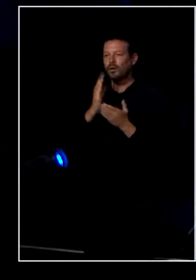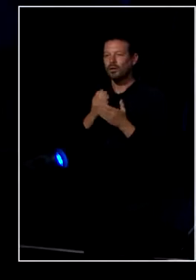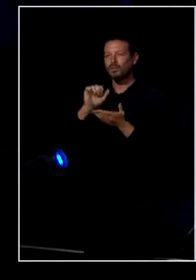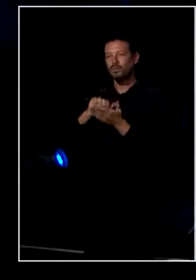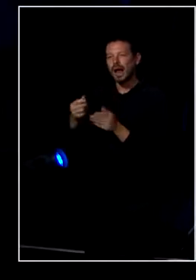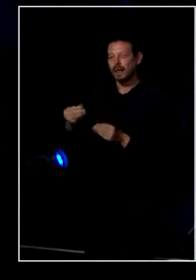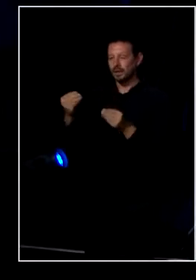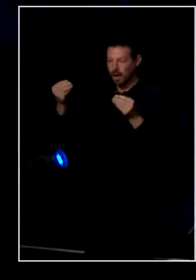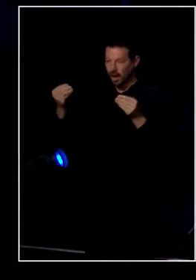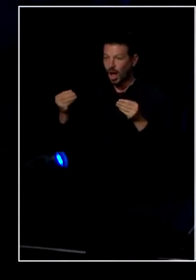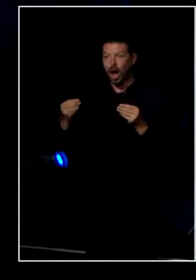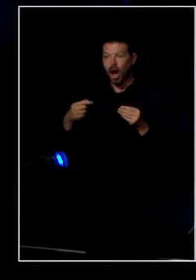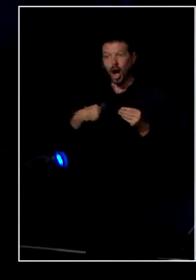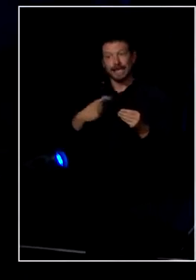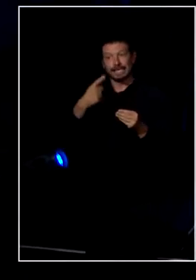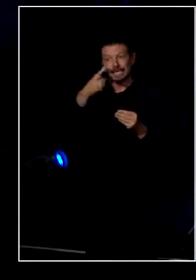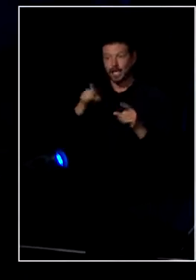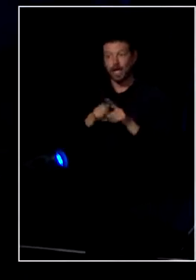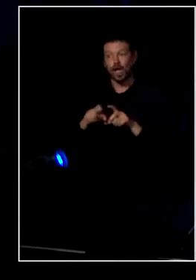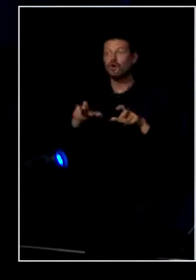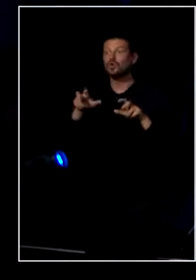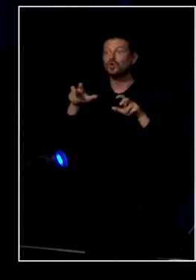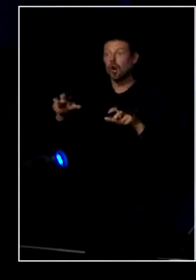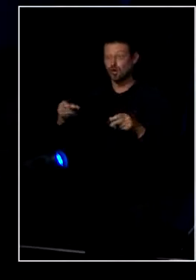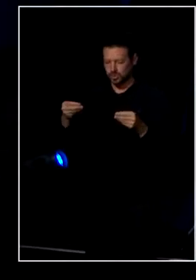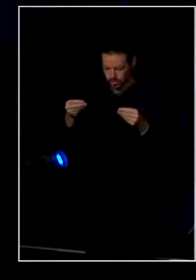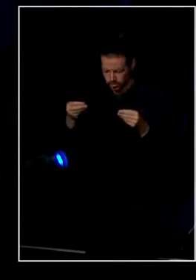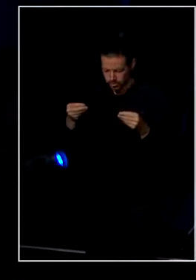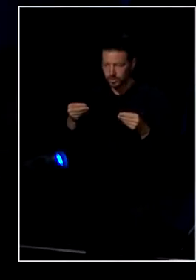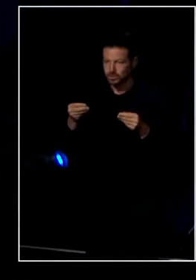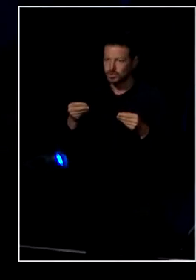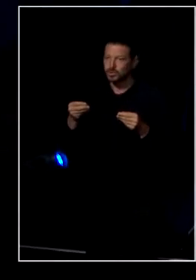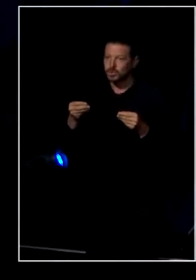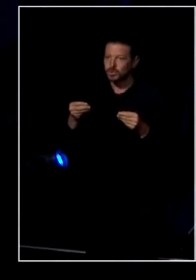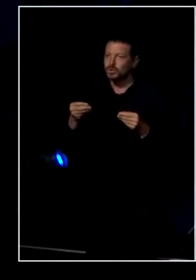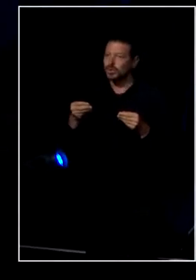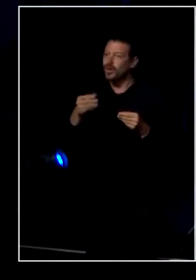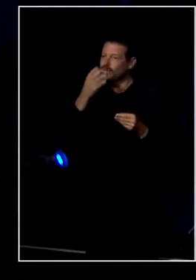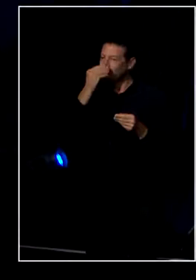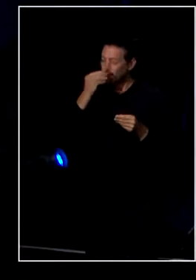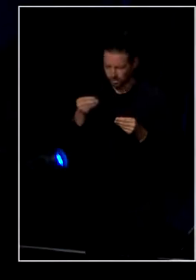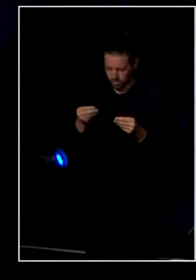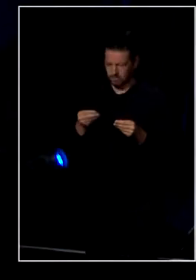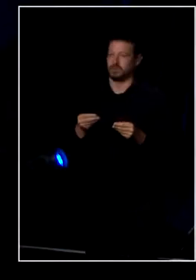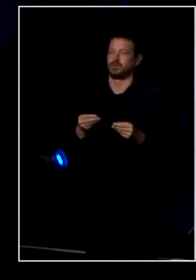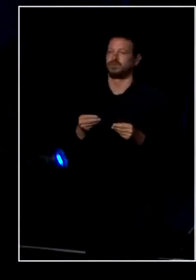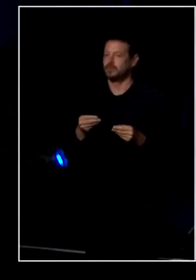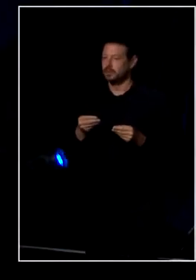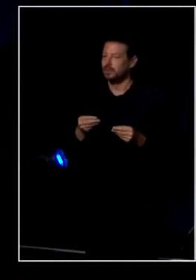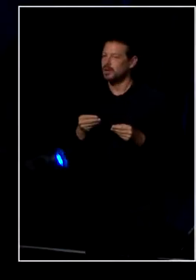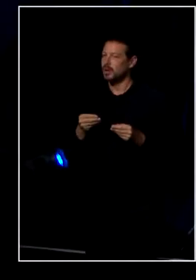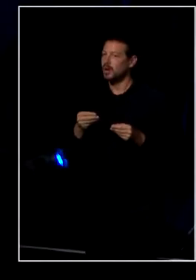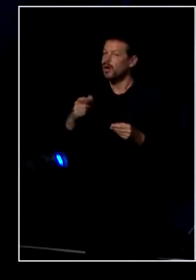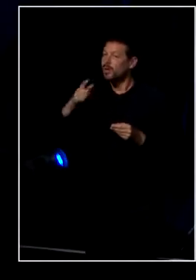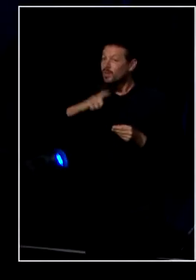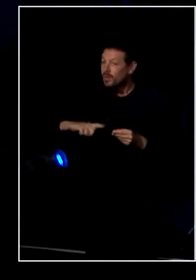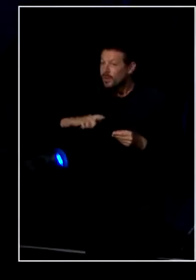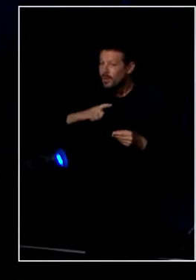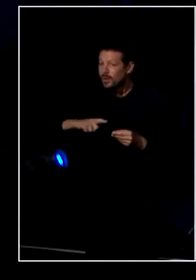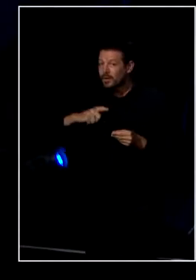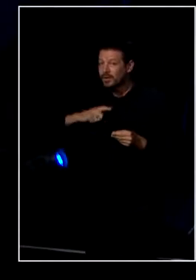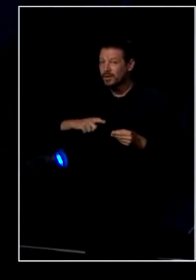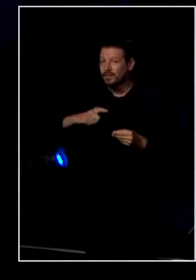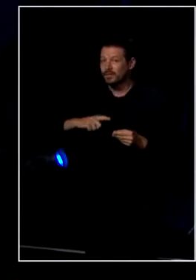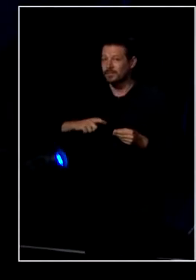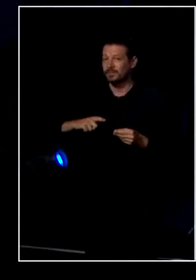I see ghost faces in some of these photos that I've got at home. The reason why, because it